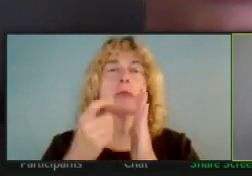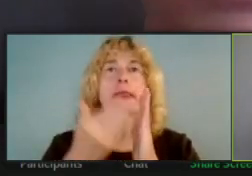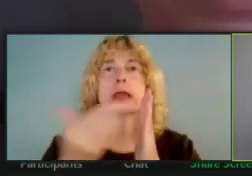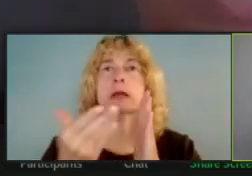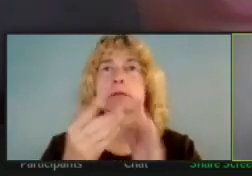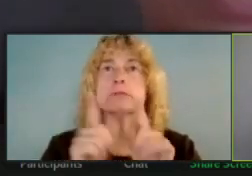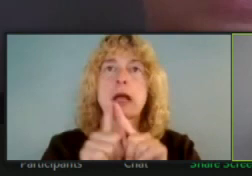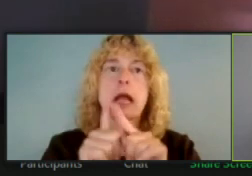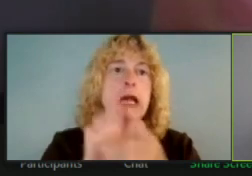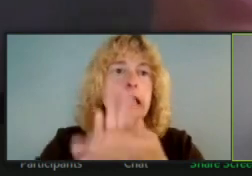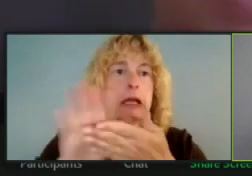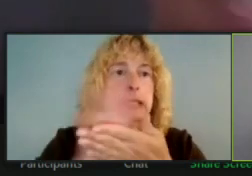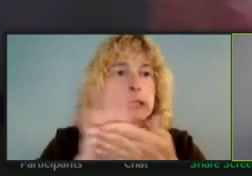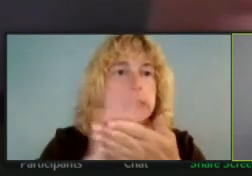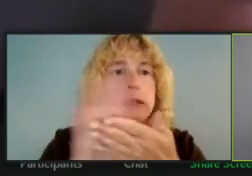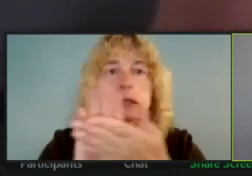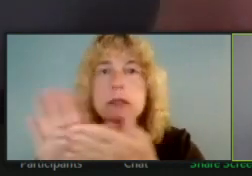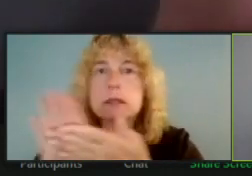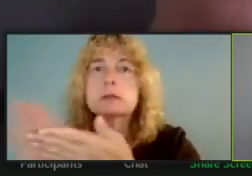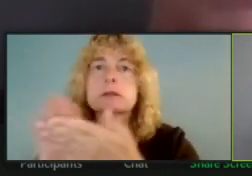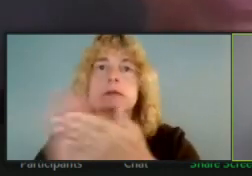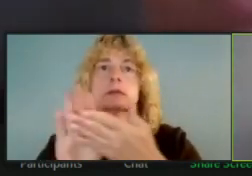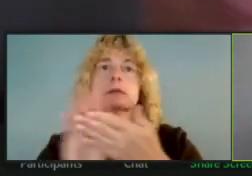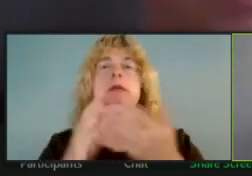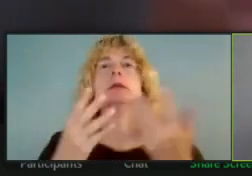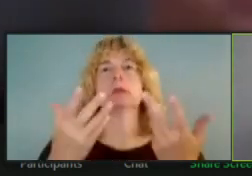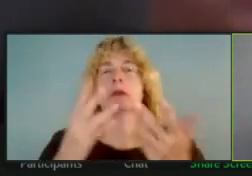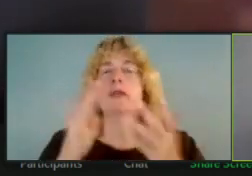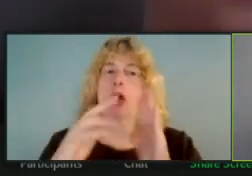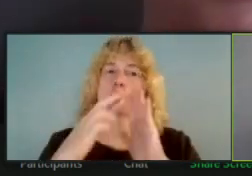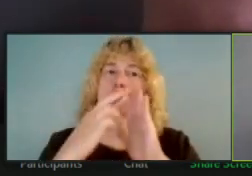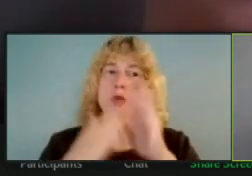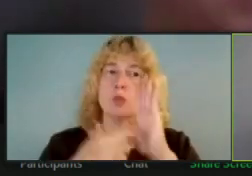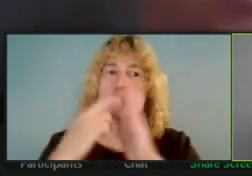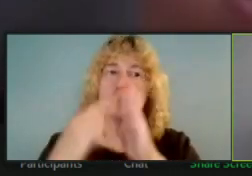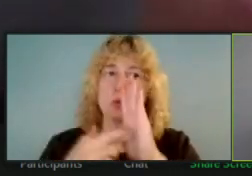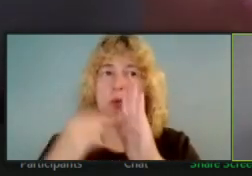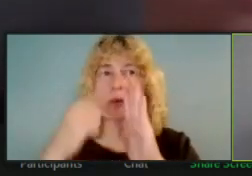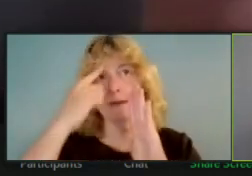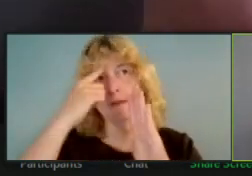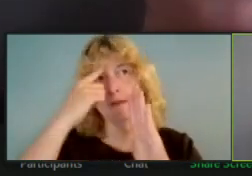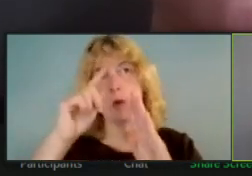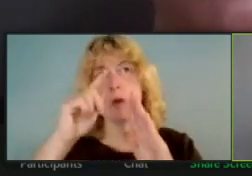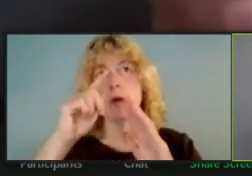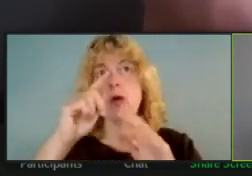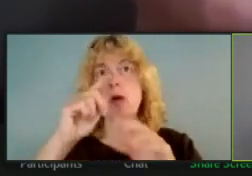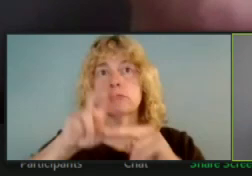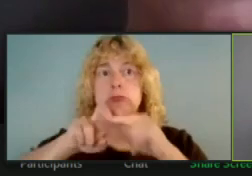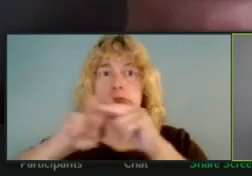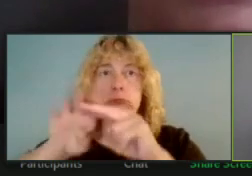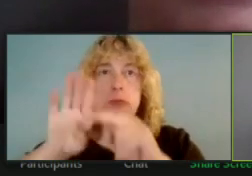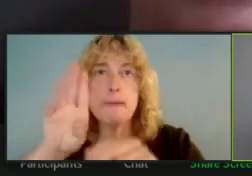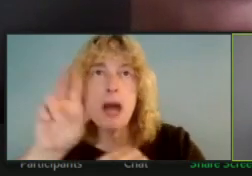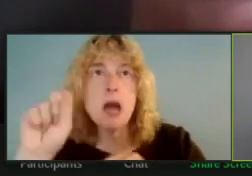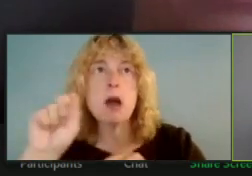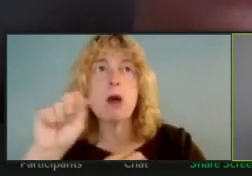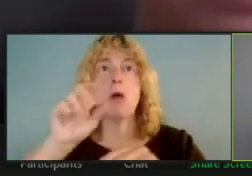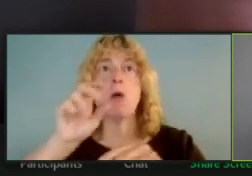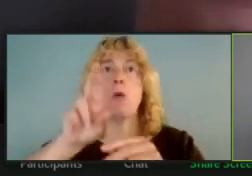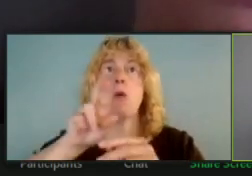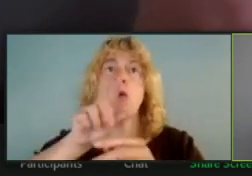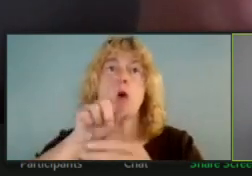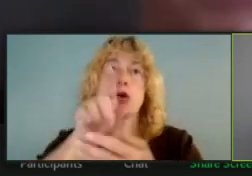like cleaning and disinfectant, rules as it relates to transportation or school buses,